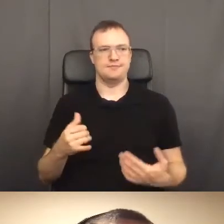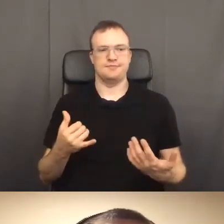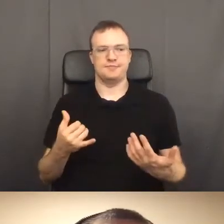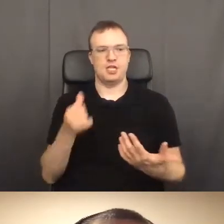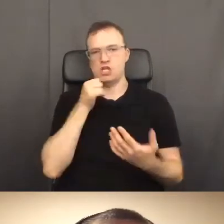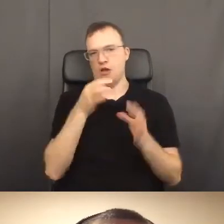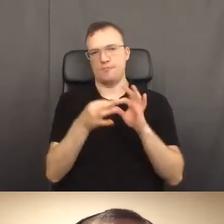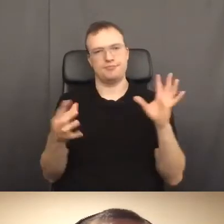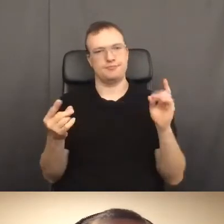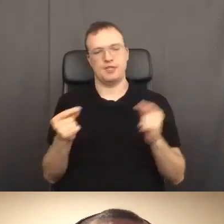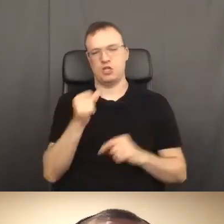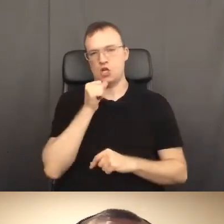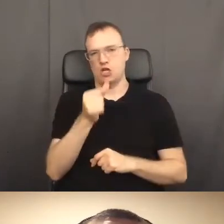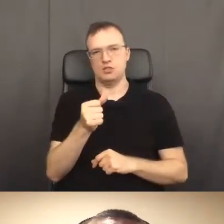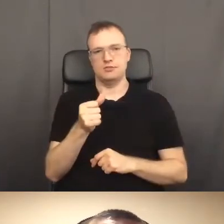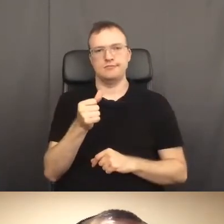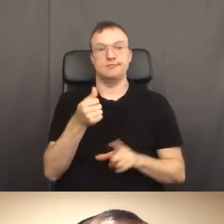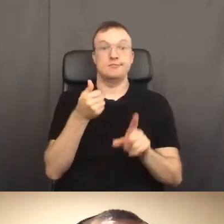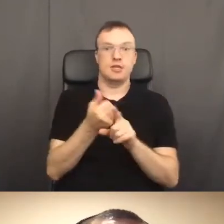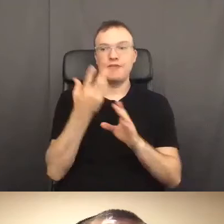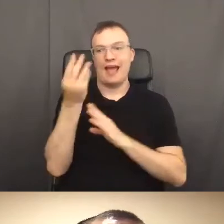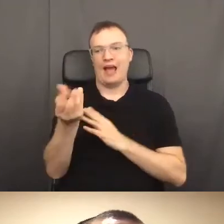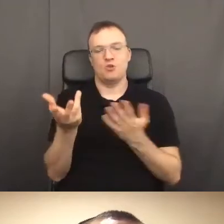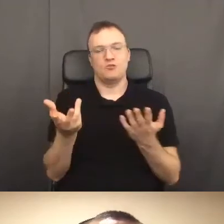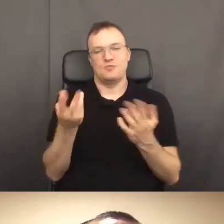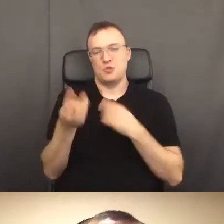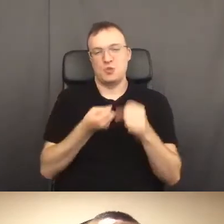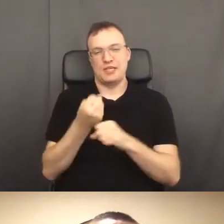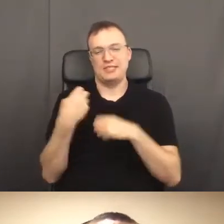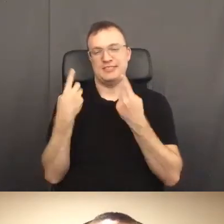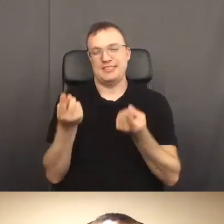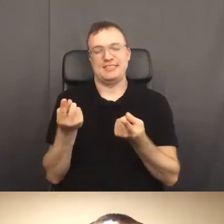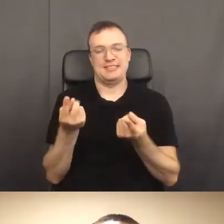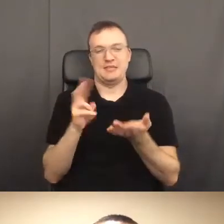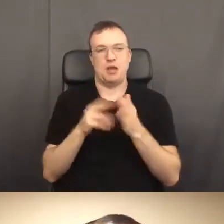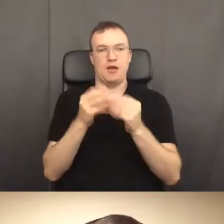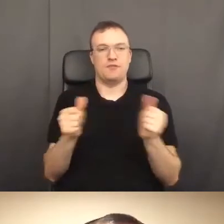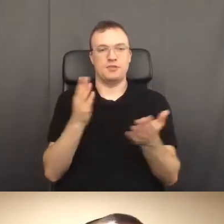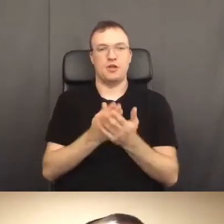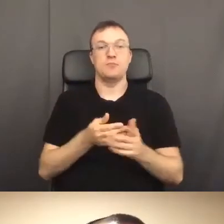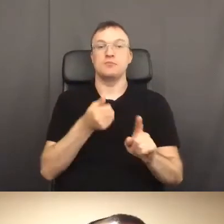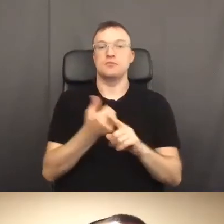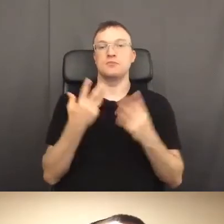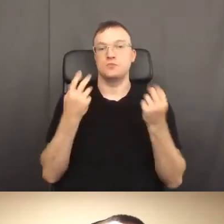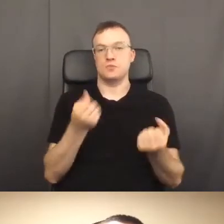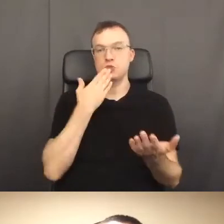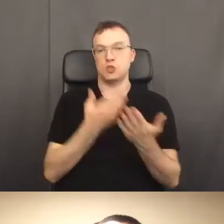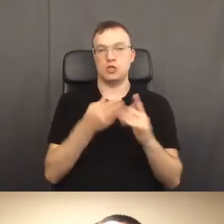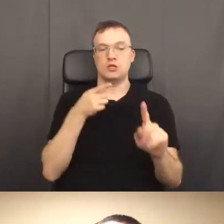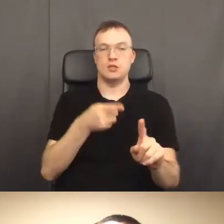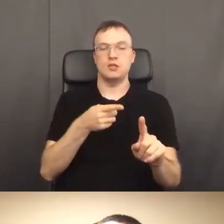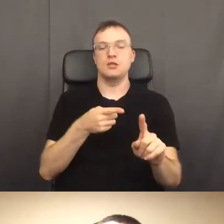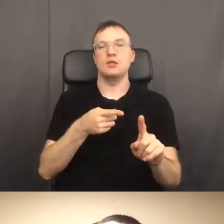away like just because he's out for 2 years, 3 years. He's well. He